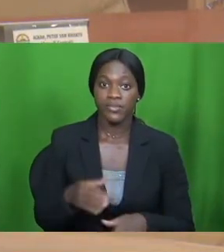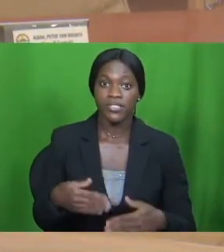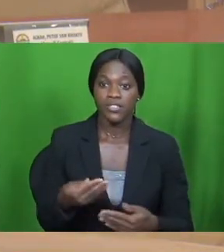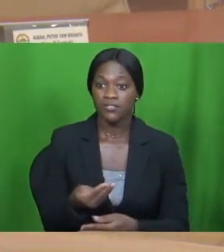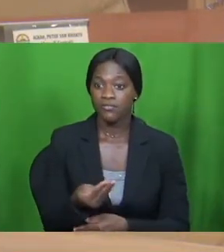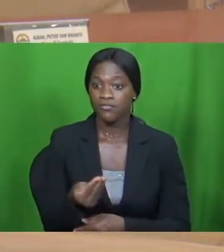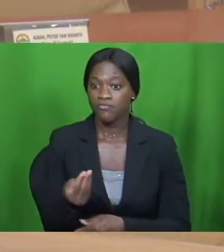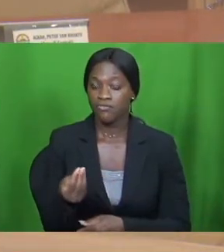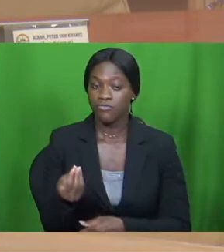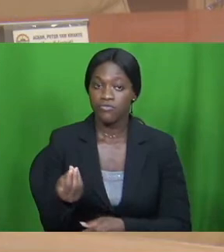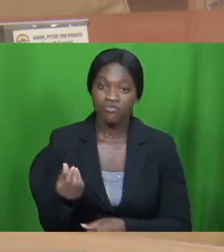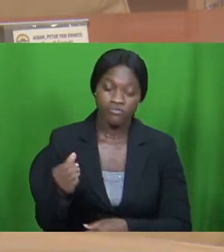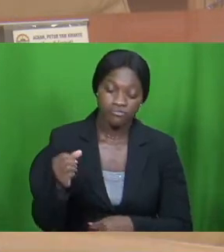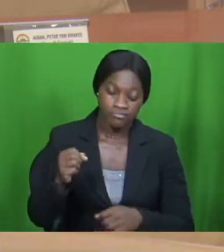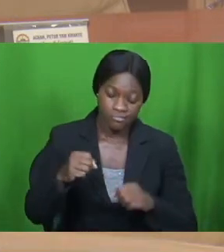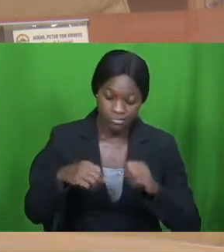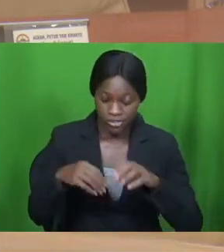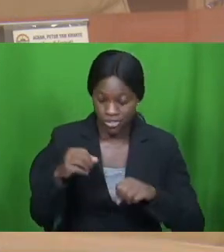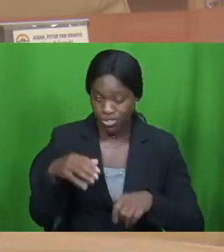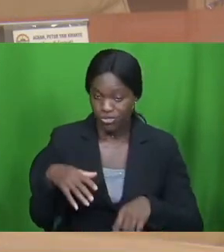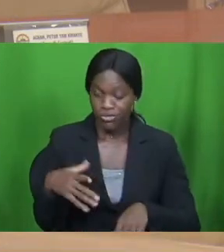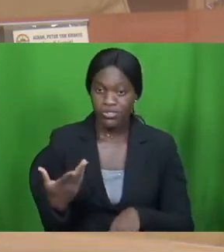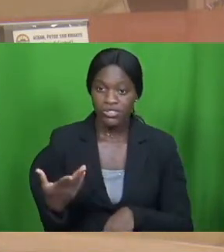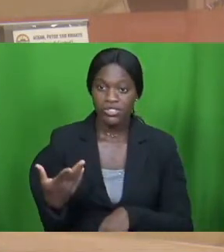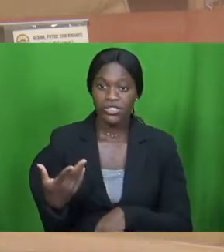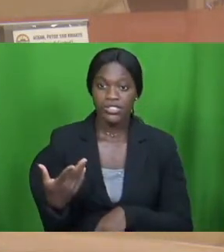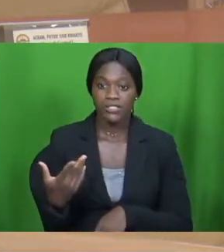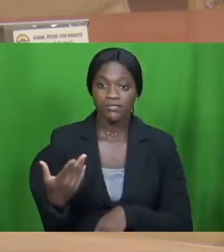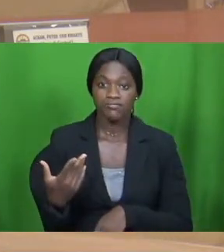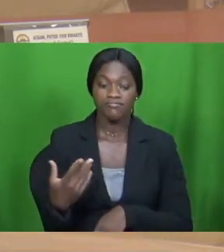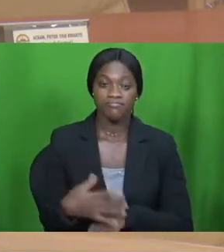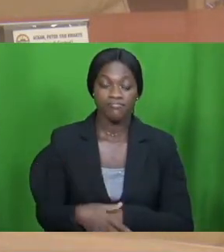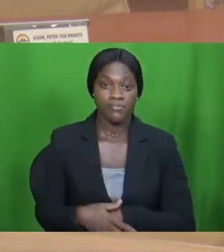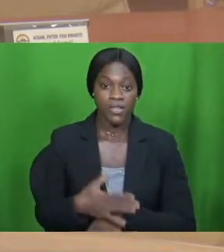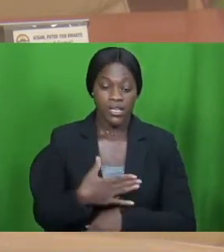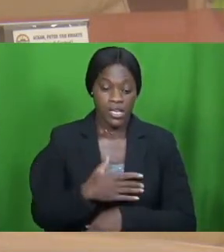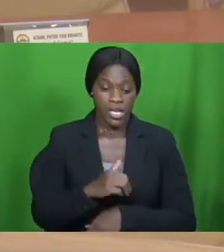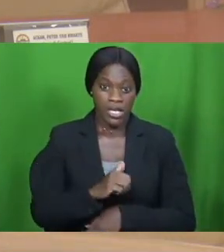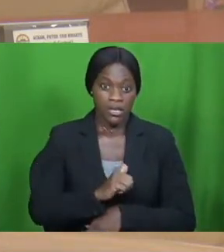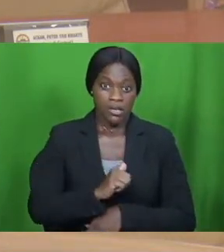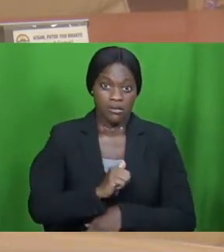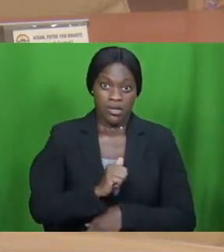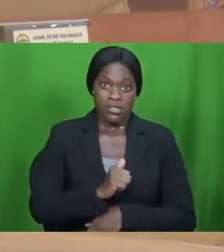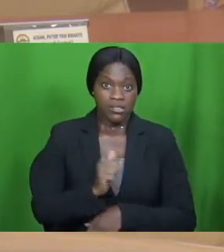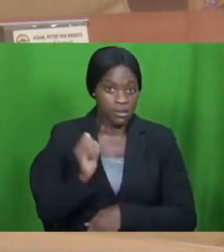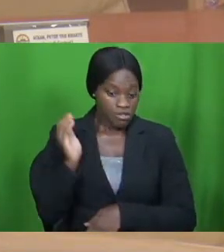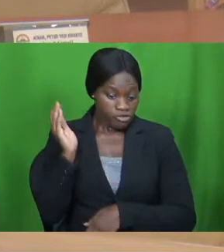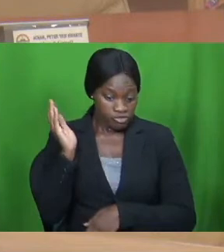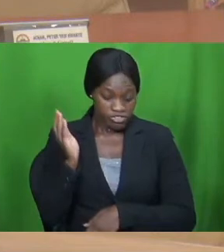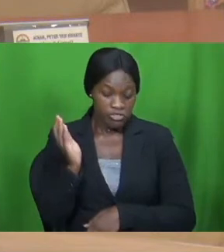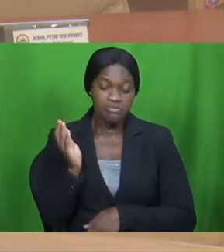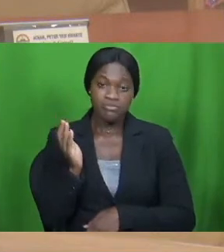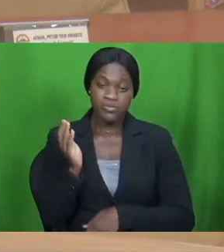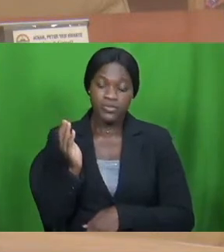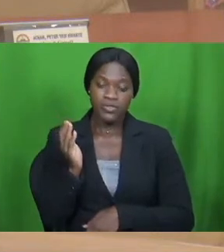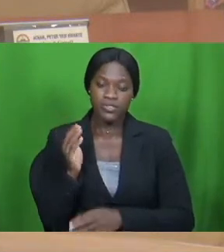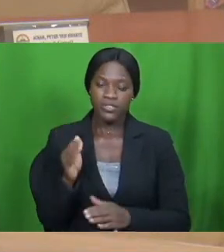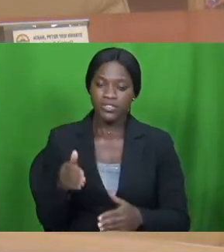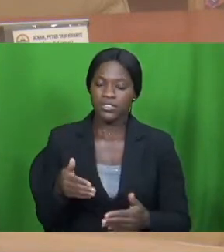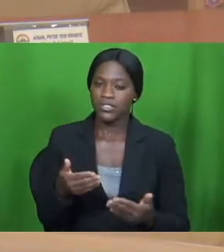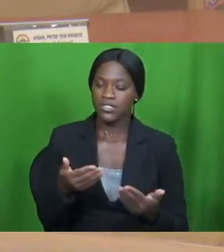comments of my personal tribute to